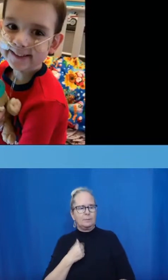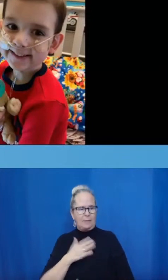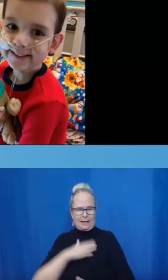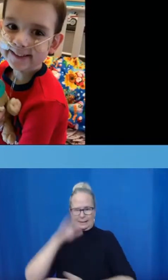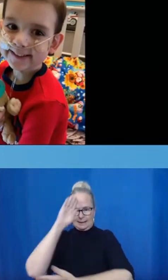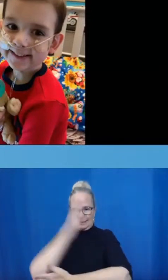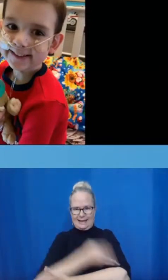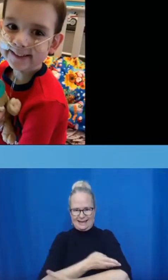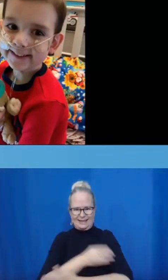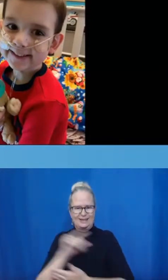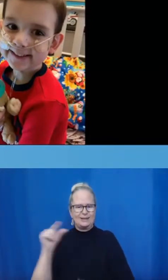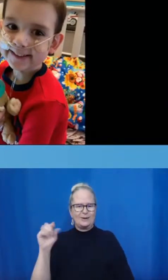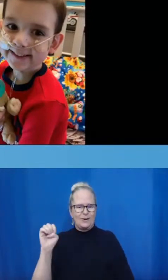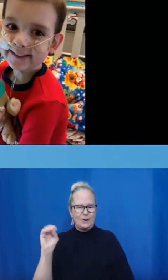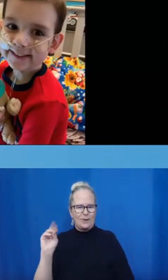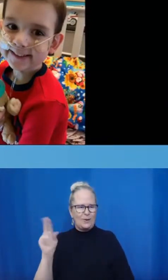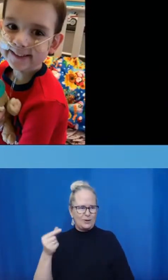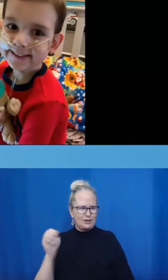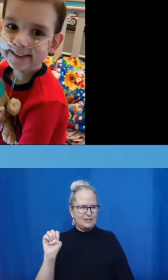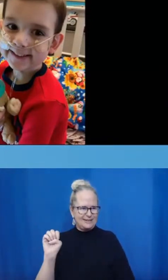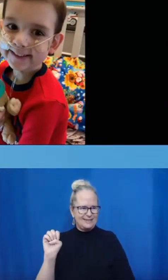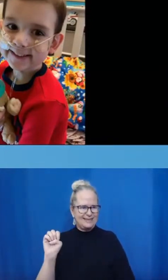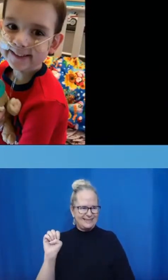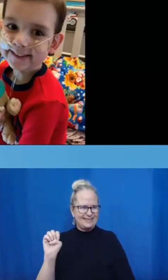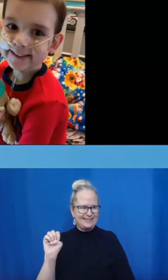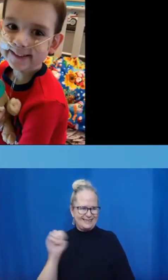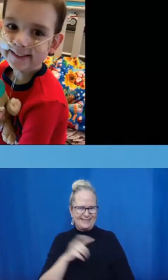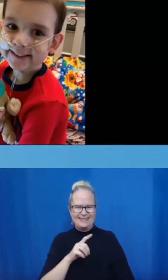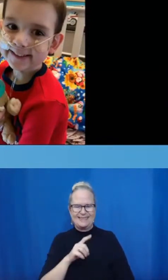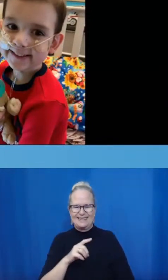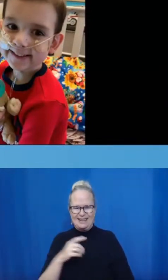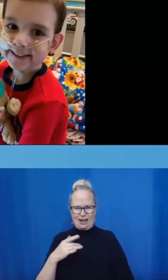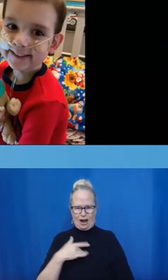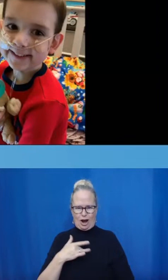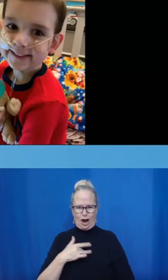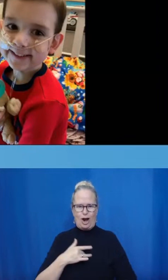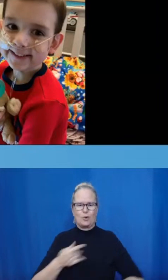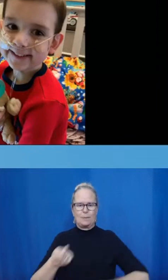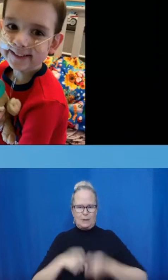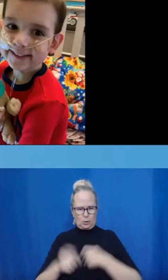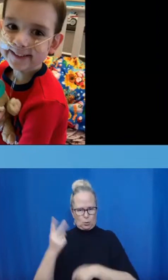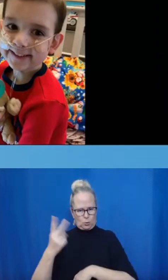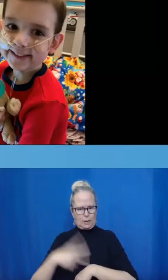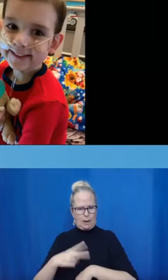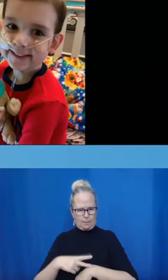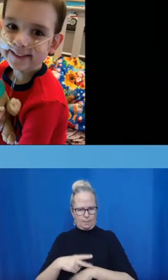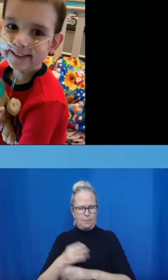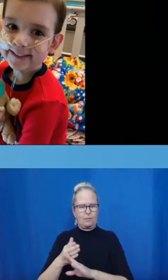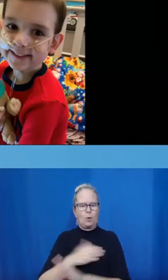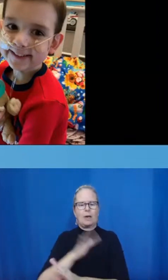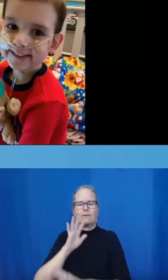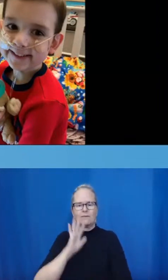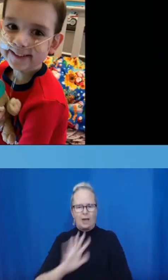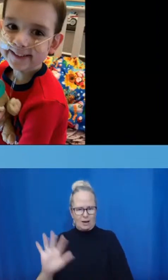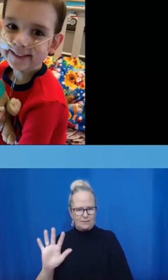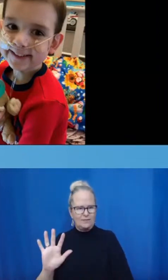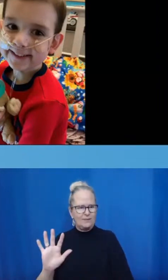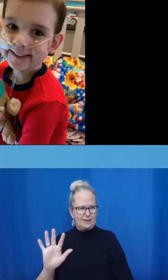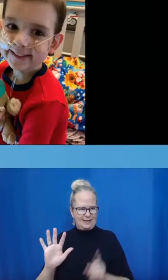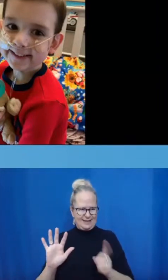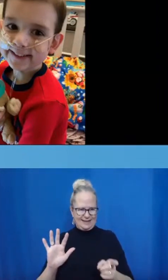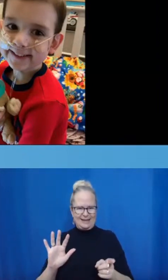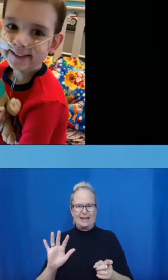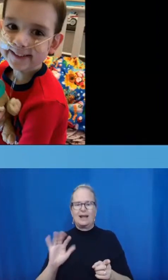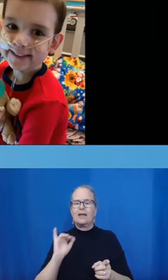So no one really expects to become a part of the vulnerable population. George was born healthy. I had a healthy pregnancy. He was healthy at